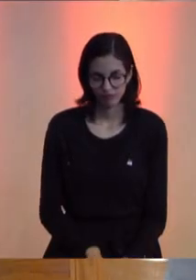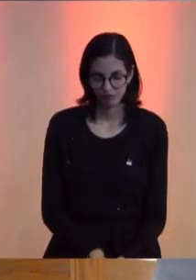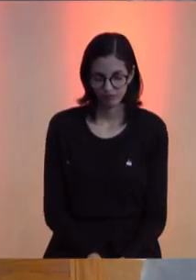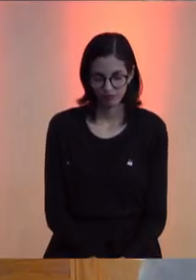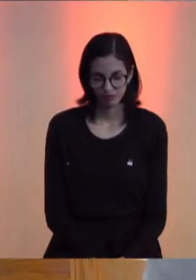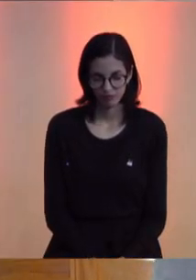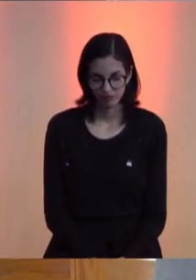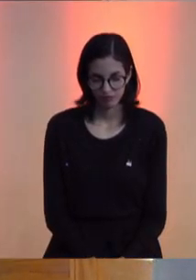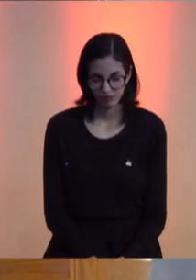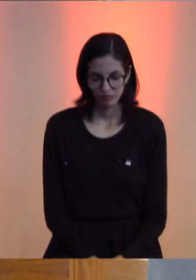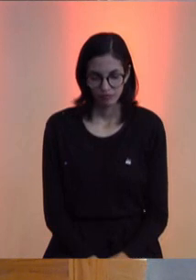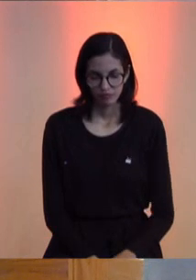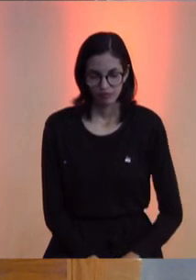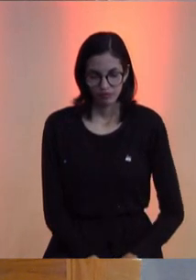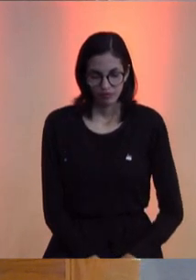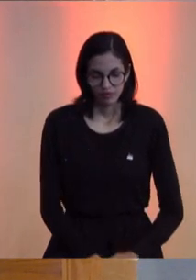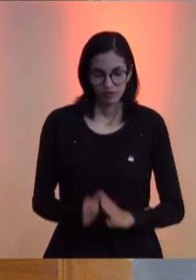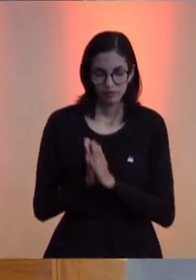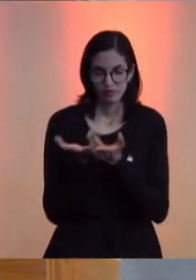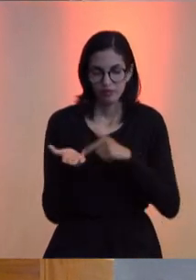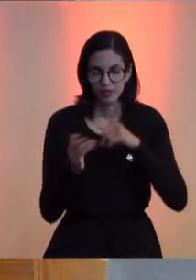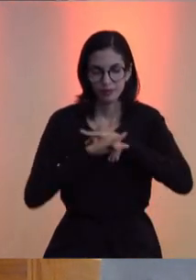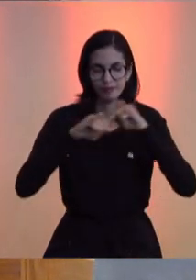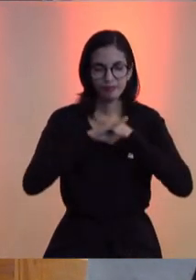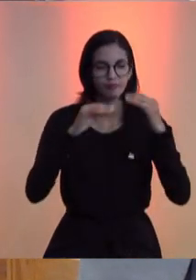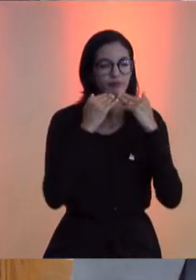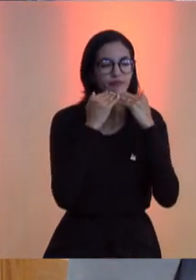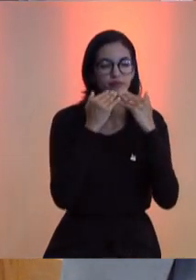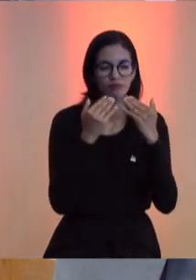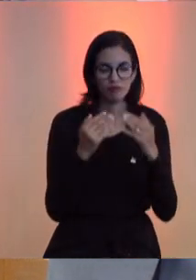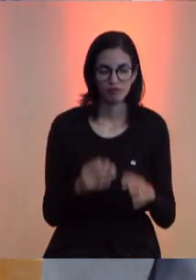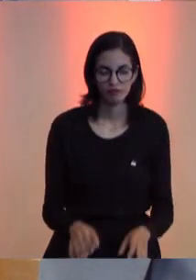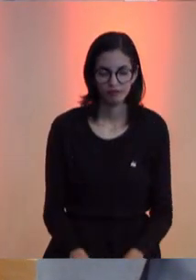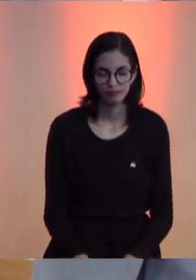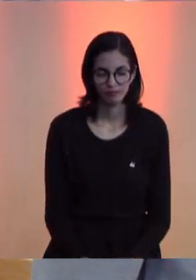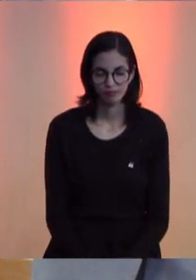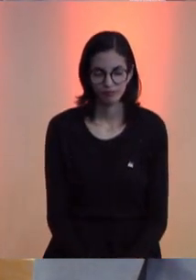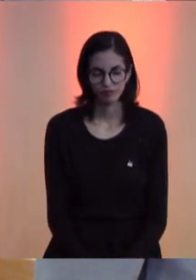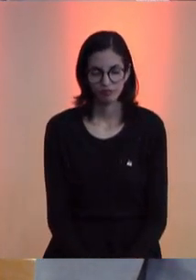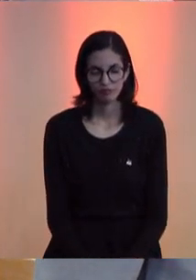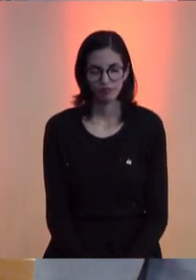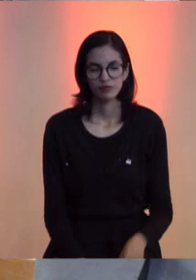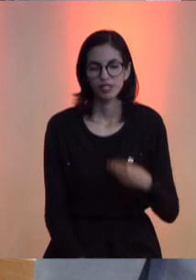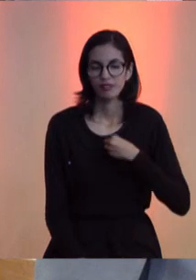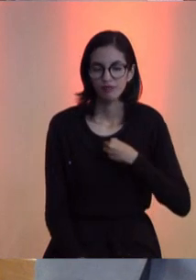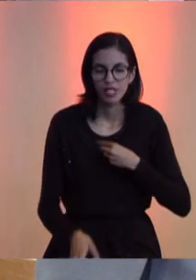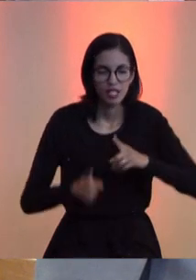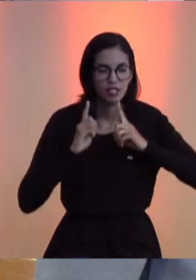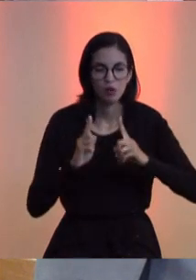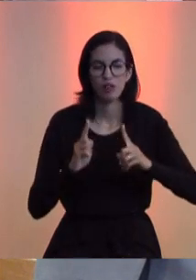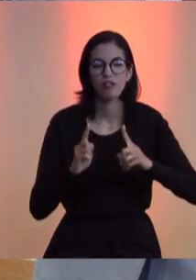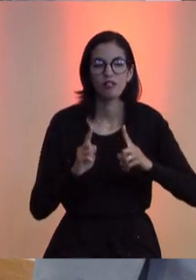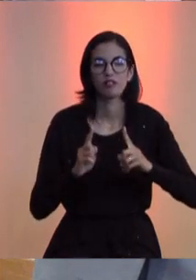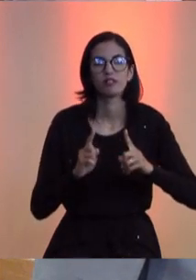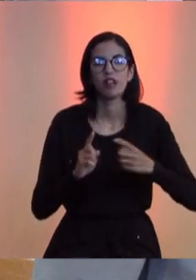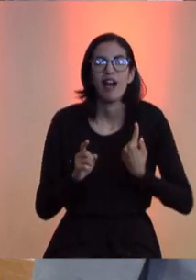Agradecemos tanto este mensaje. But if not faith. La fe del aún sí, no. Even if things don't